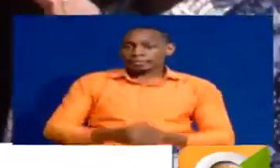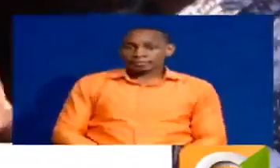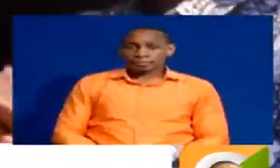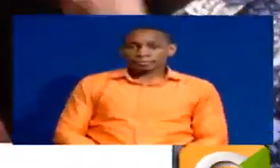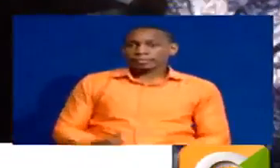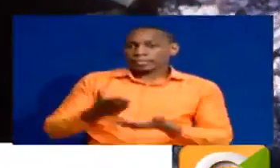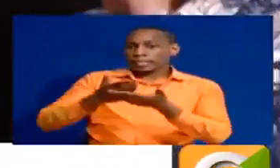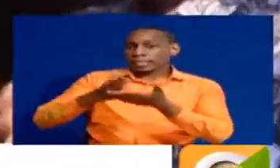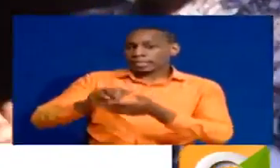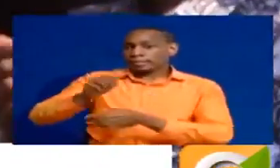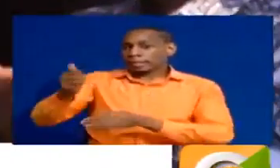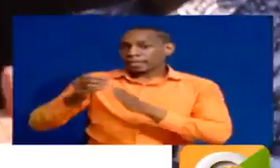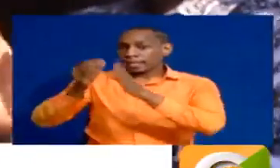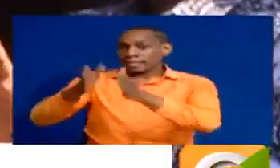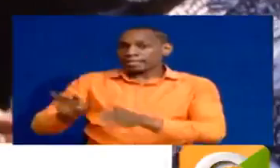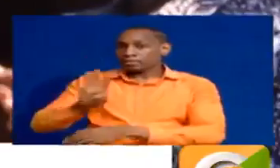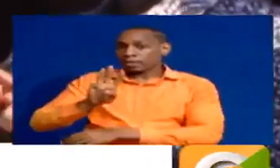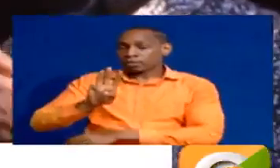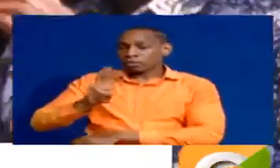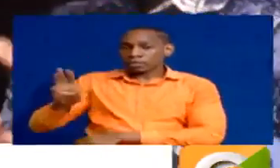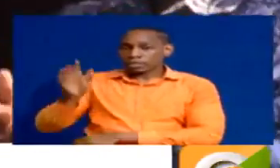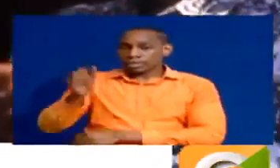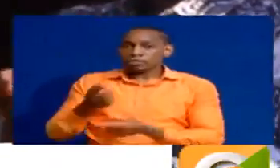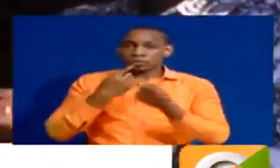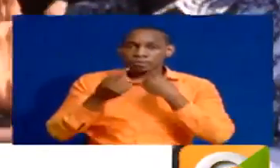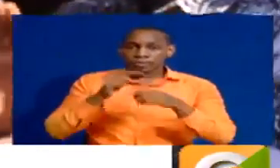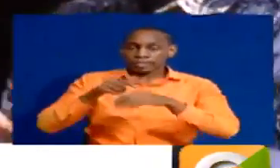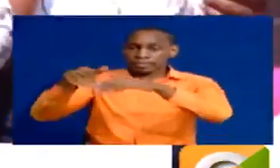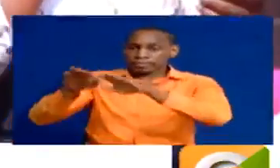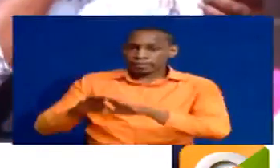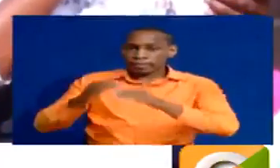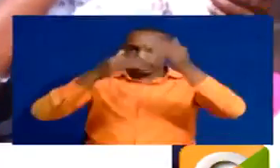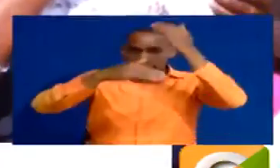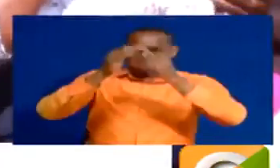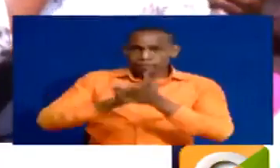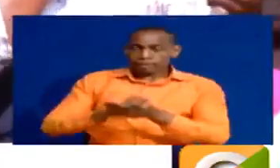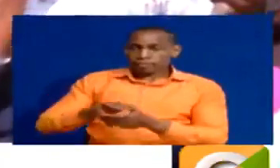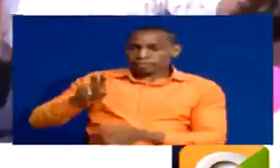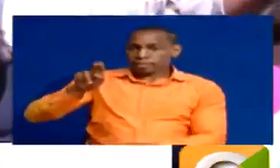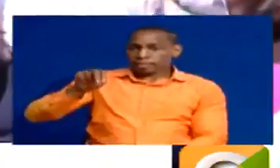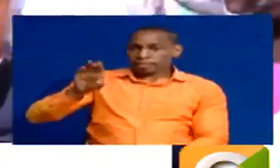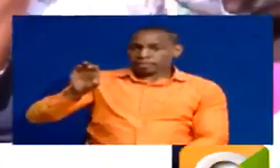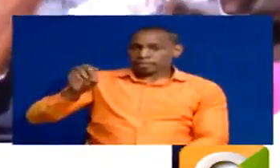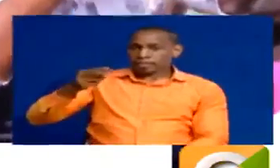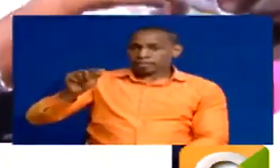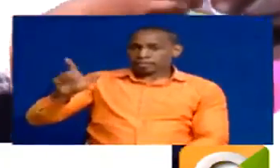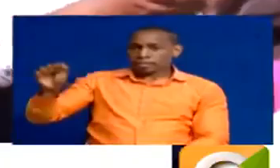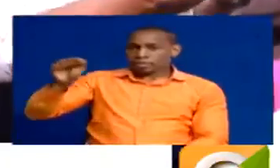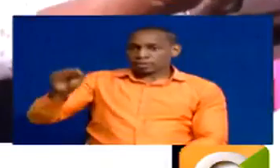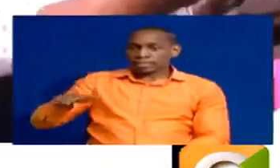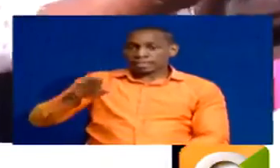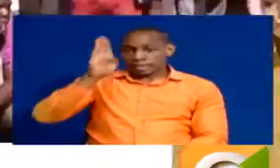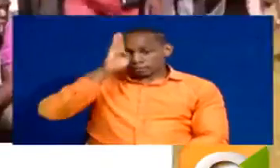A section of political leaders from the Western region who spoke during the funeral of Professor Nicholas Tosana in Kamukuyo